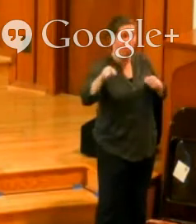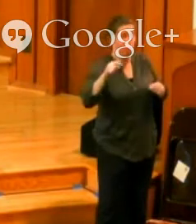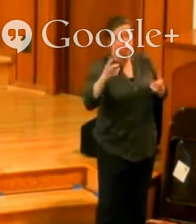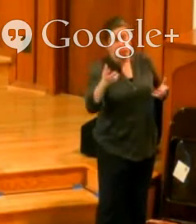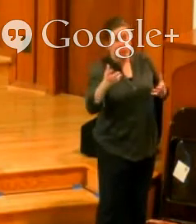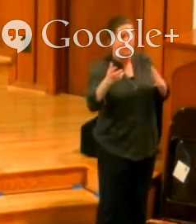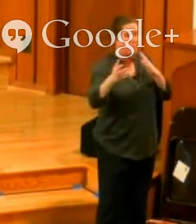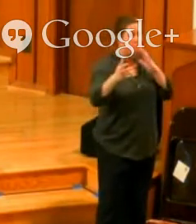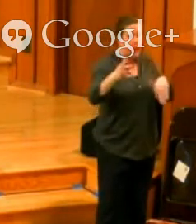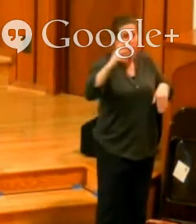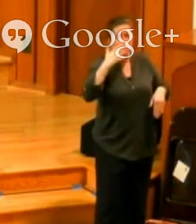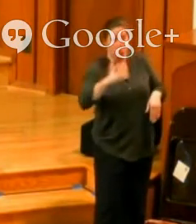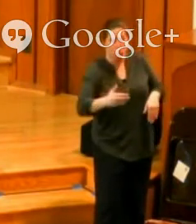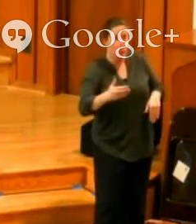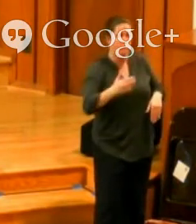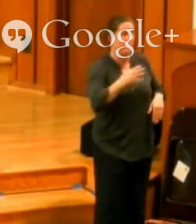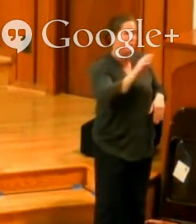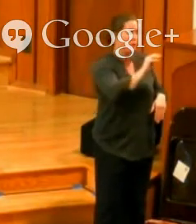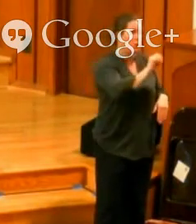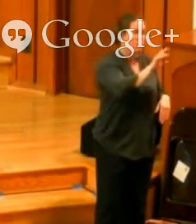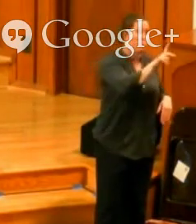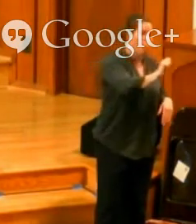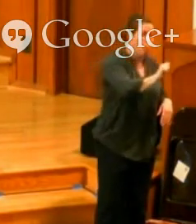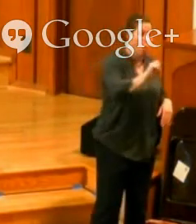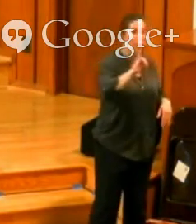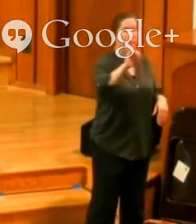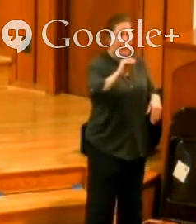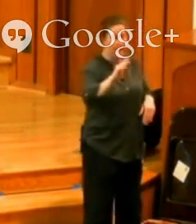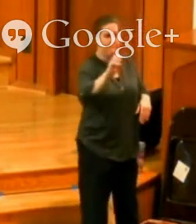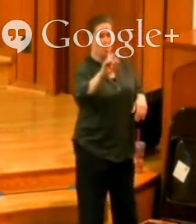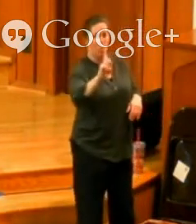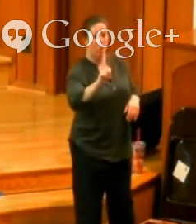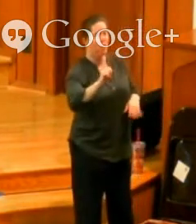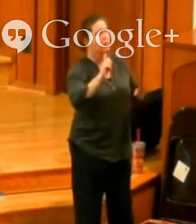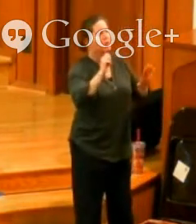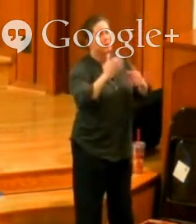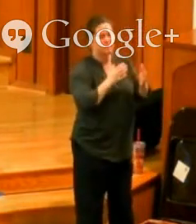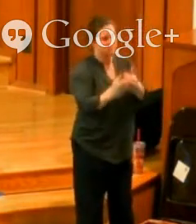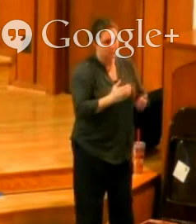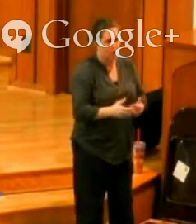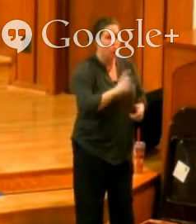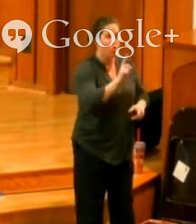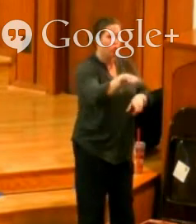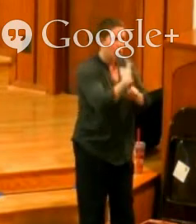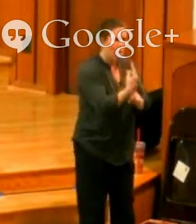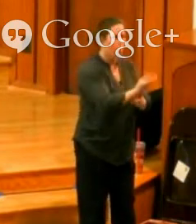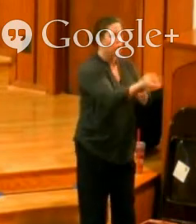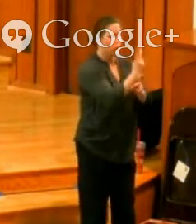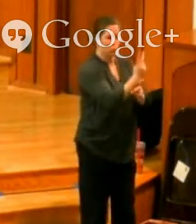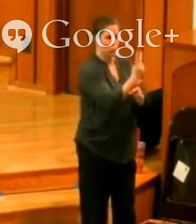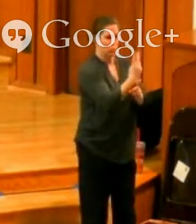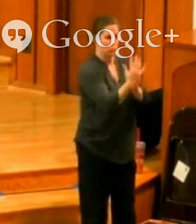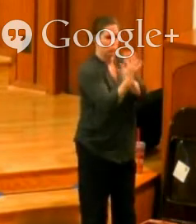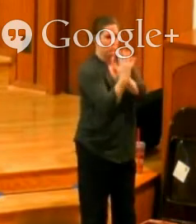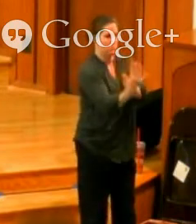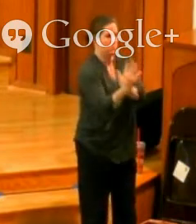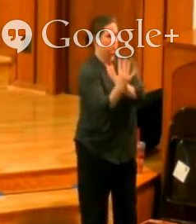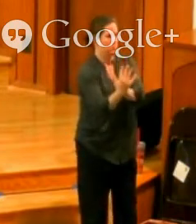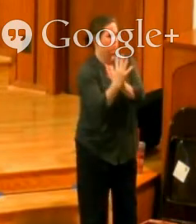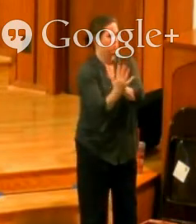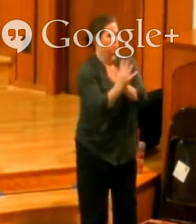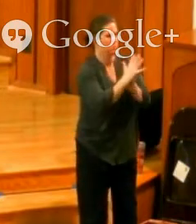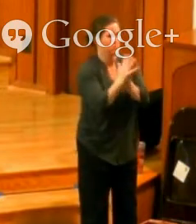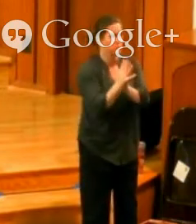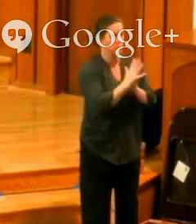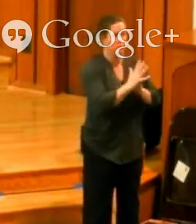Maybe bad and good. Maybe moral and immoral. Who knows? But there's always two sides to the picture, isn't there? There's always two sides to